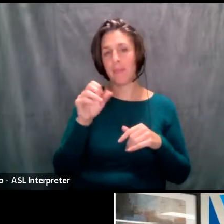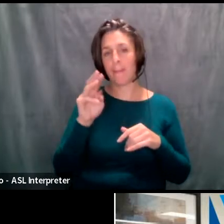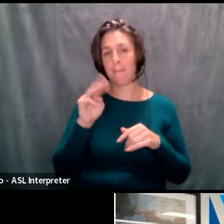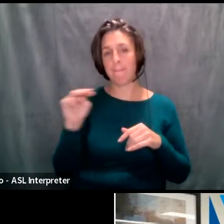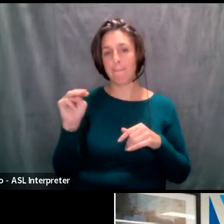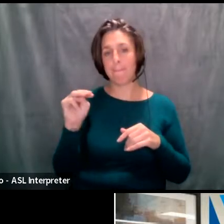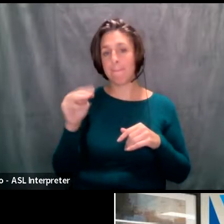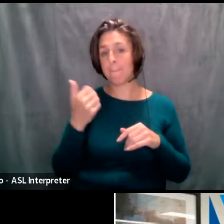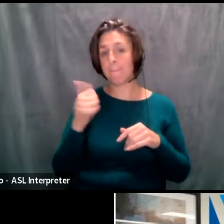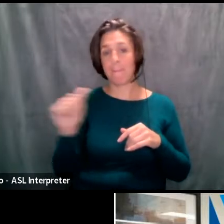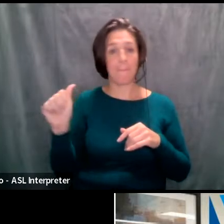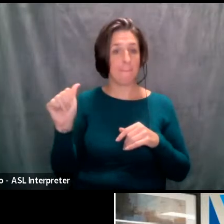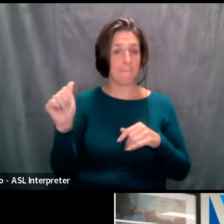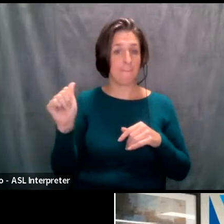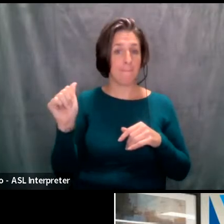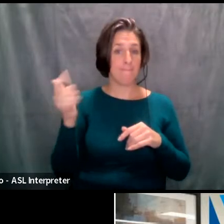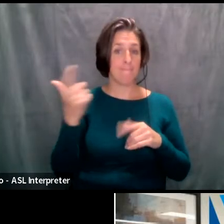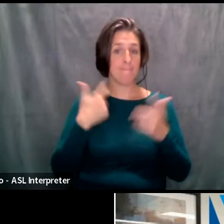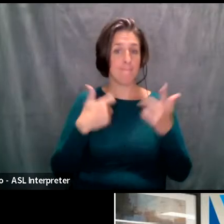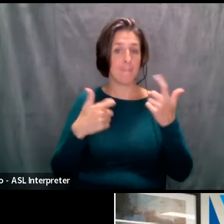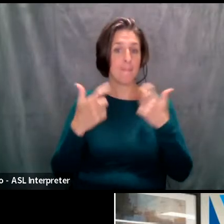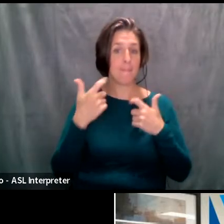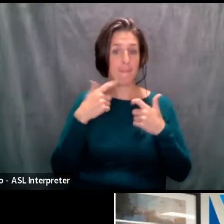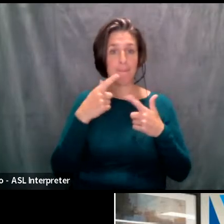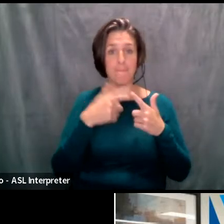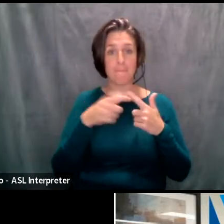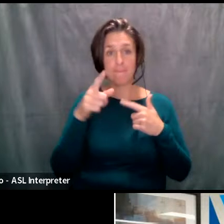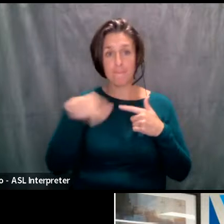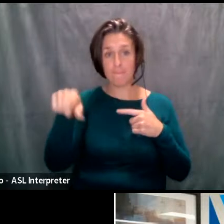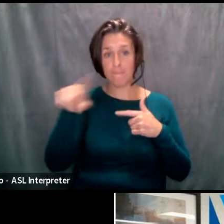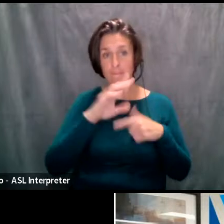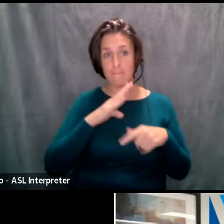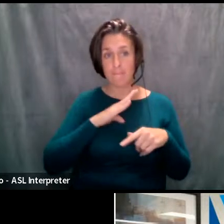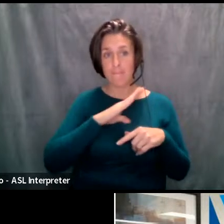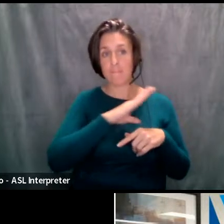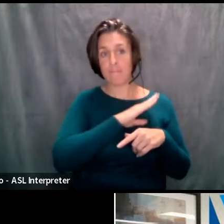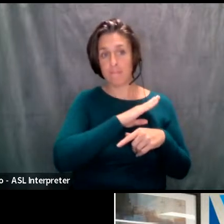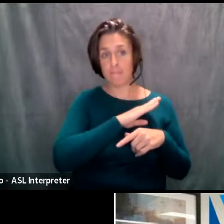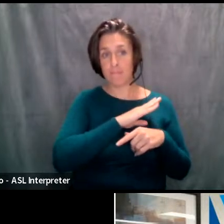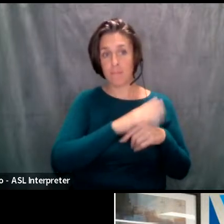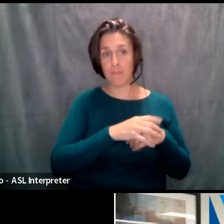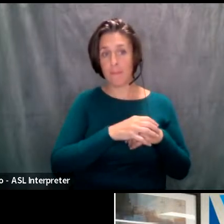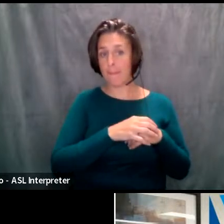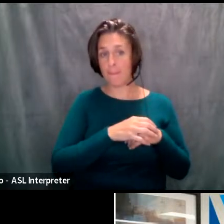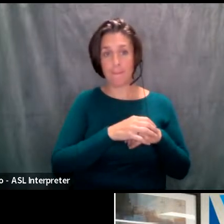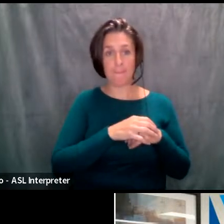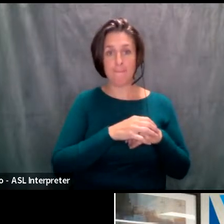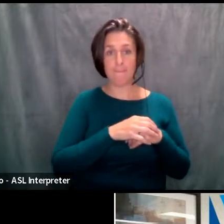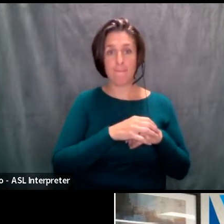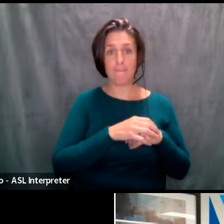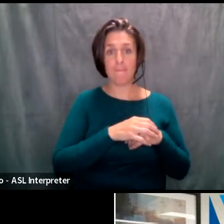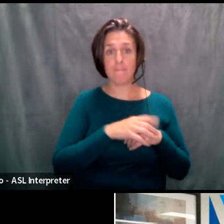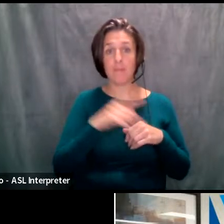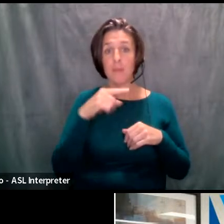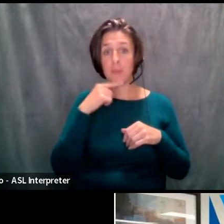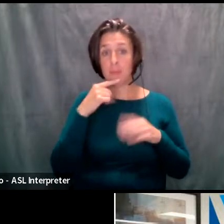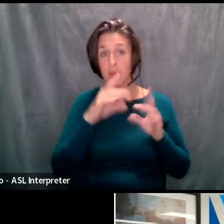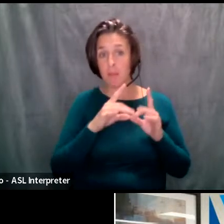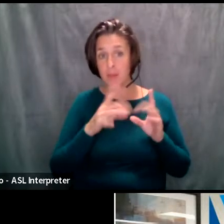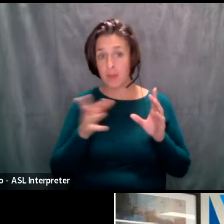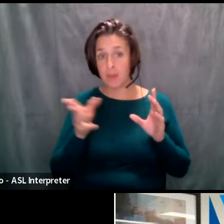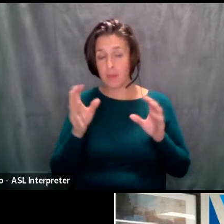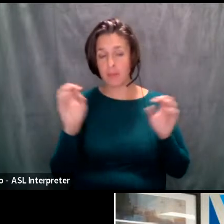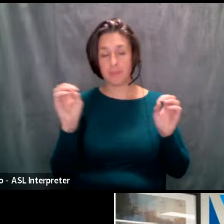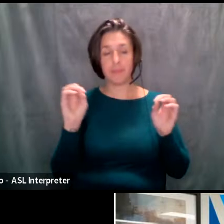Are there any questions from the board? No, sorry, any public comment? There are